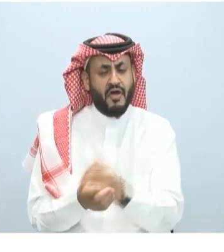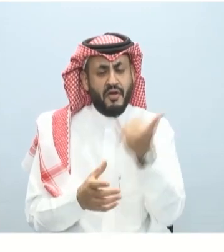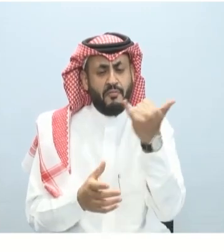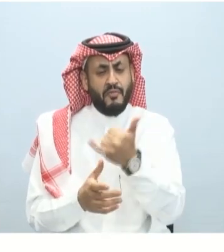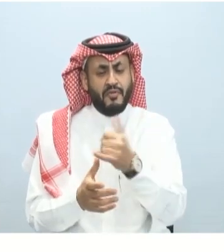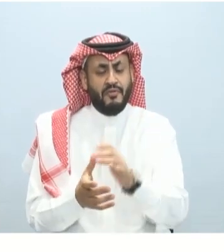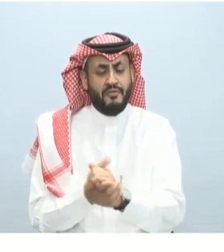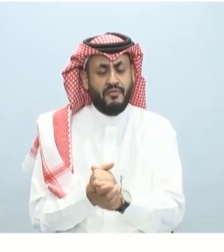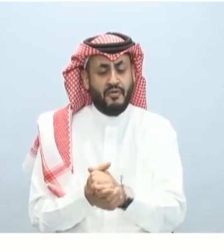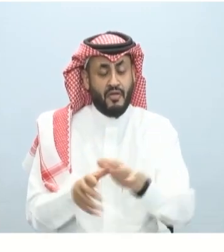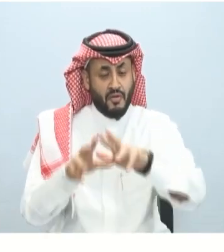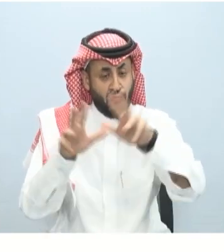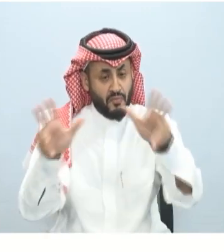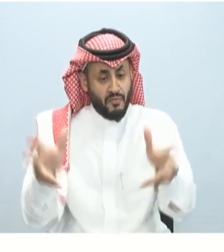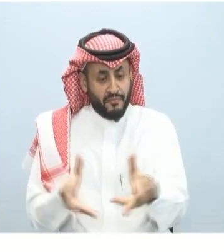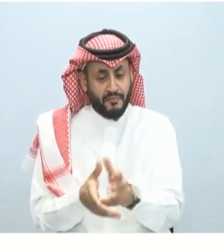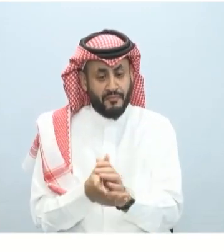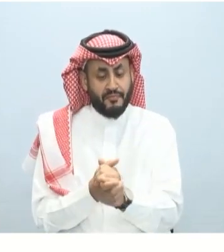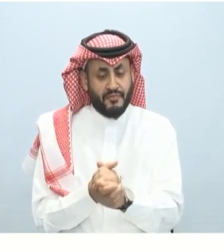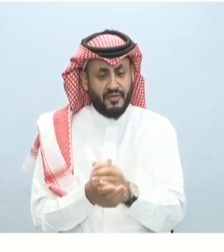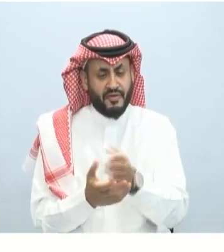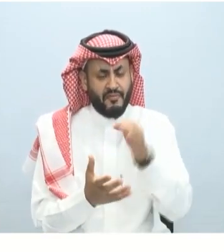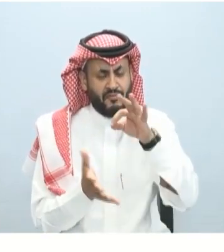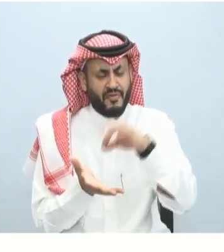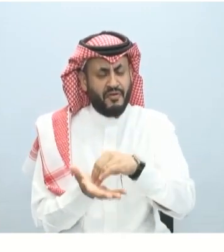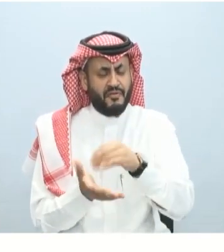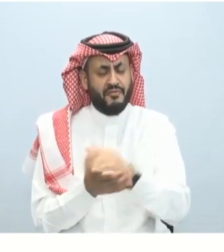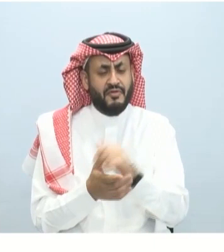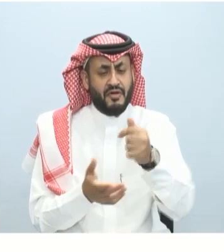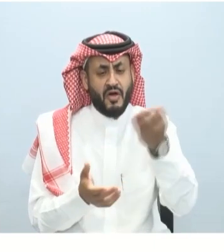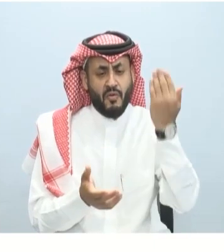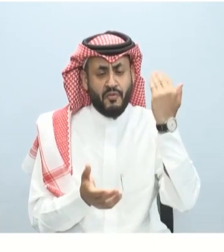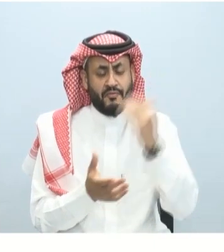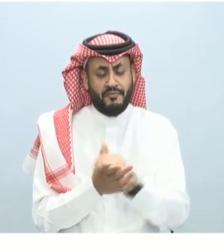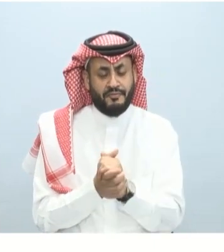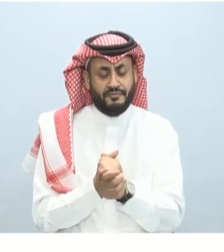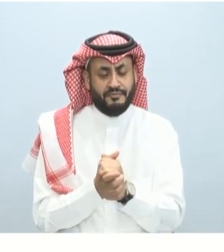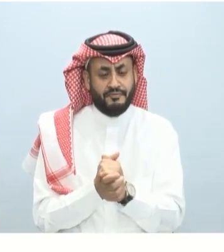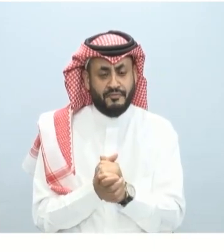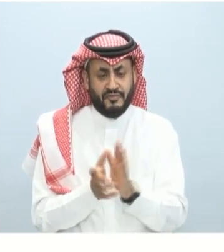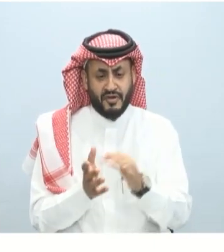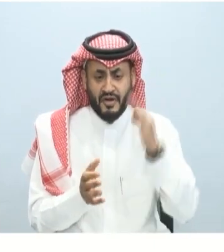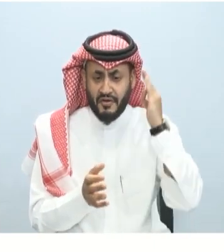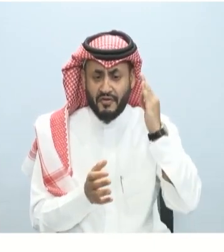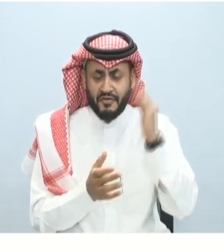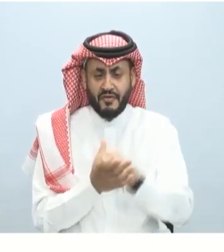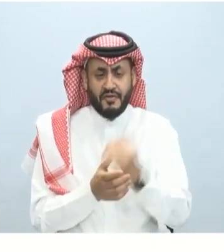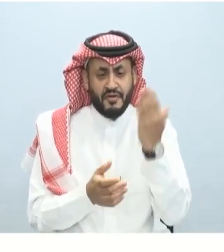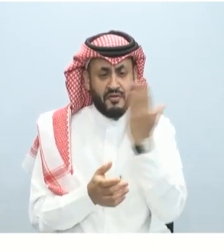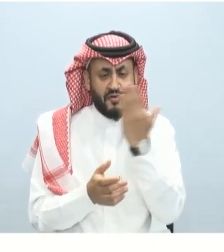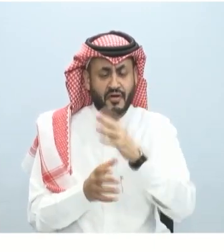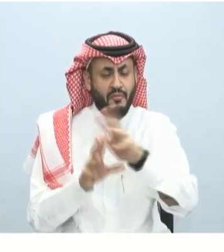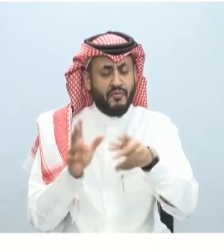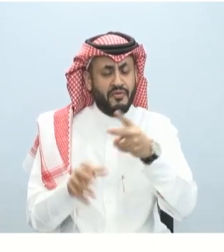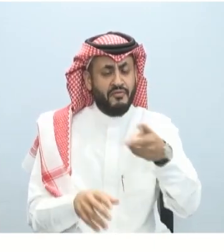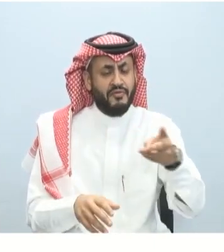And this is the main part that we did in our last lesson when we listened and we read about these